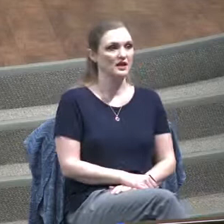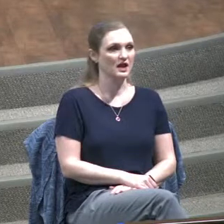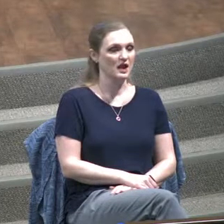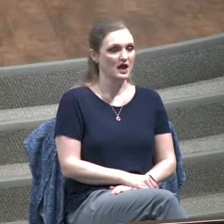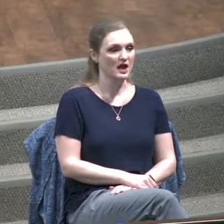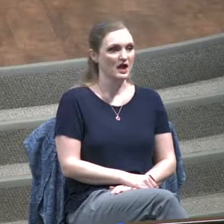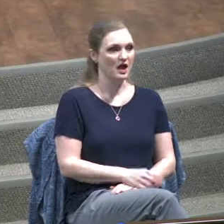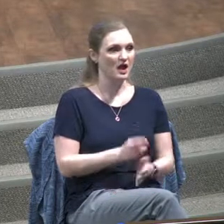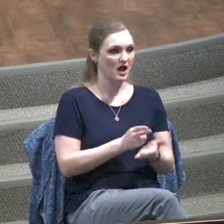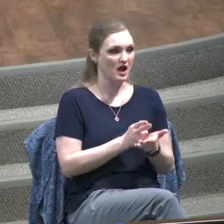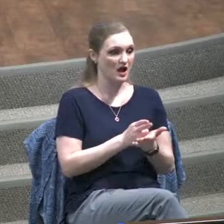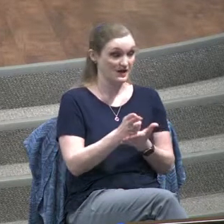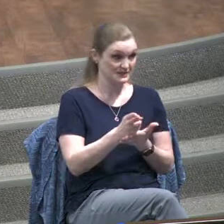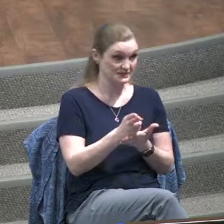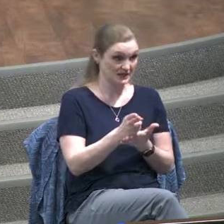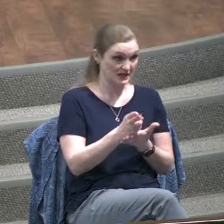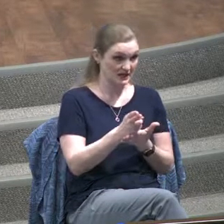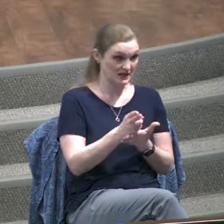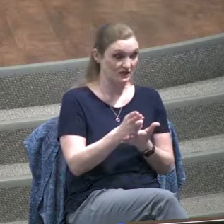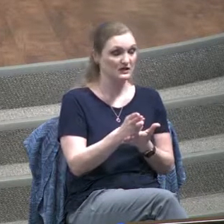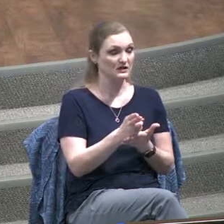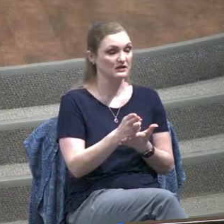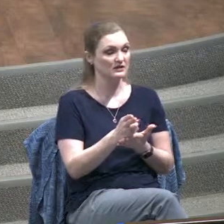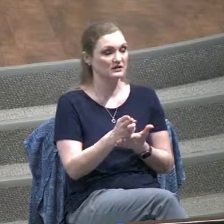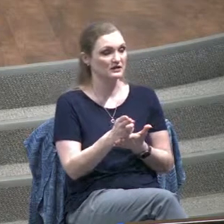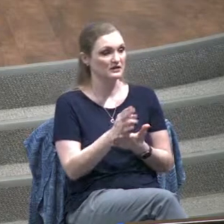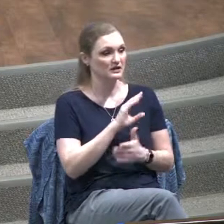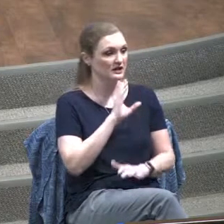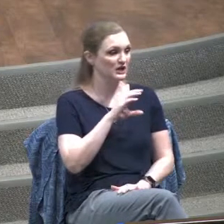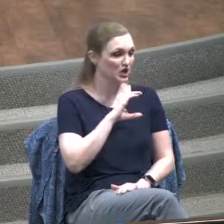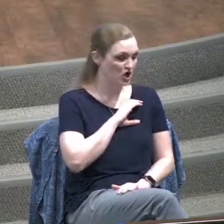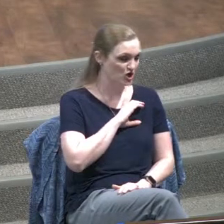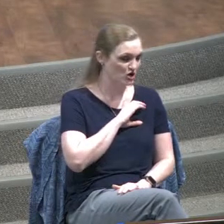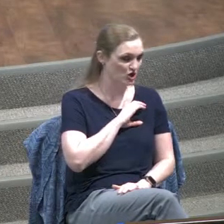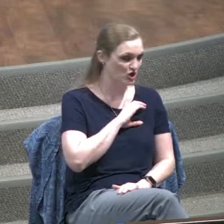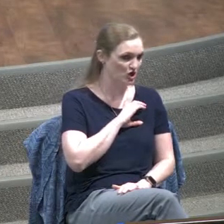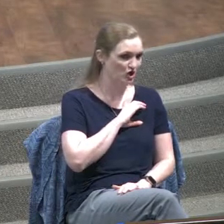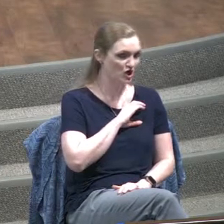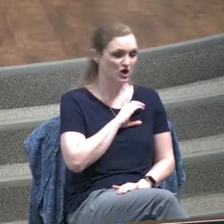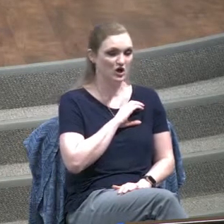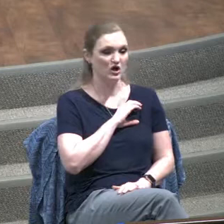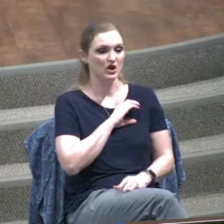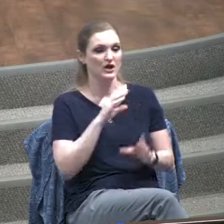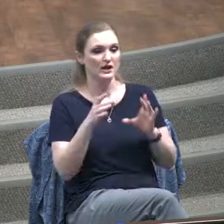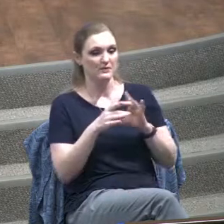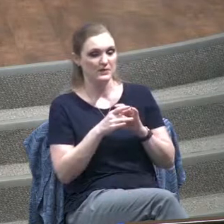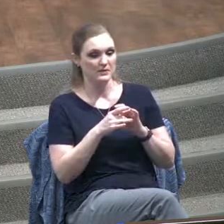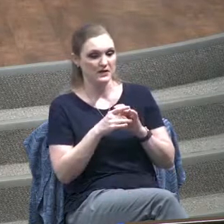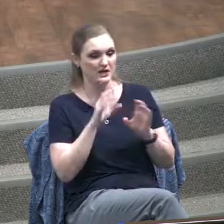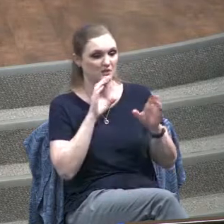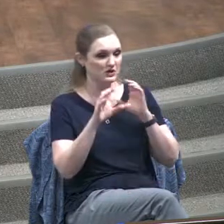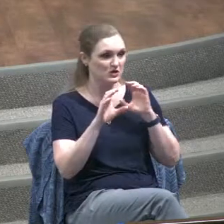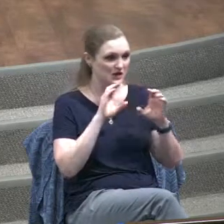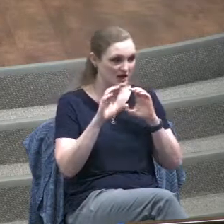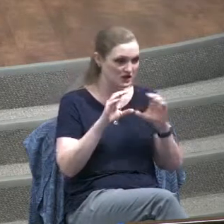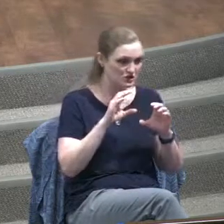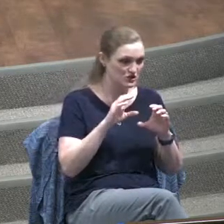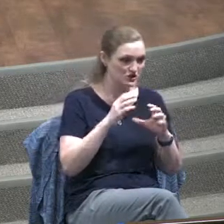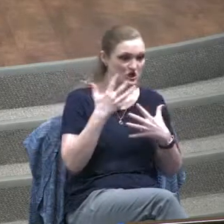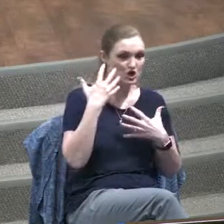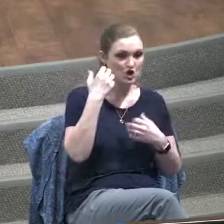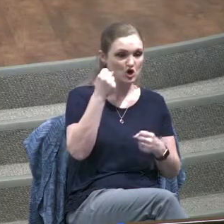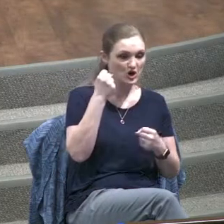Integrity, let's start there. Integrity, character, charisma, commitment, communication, competence,